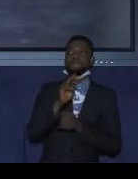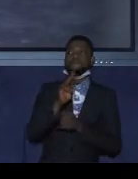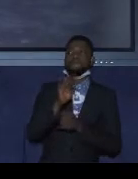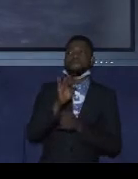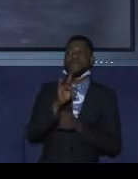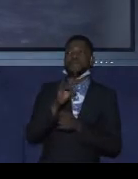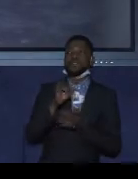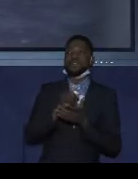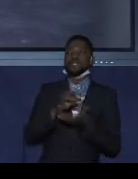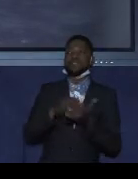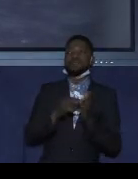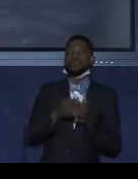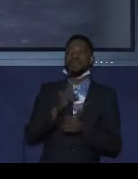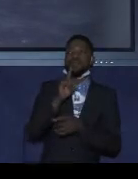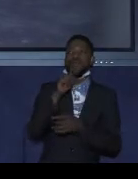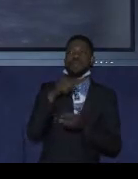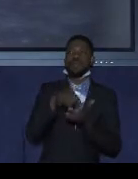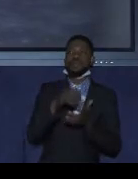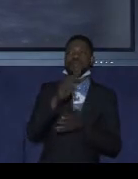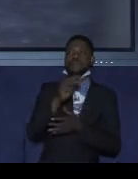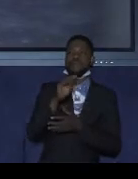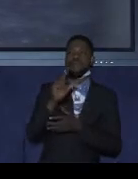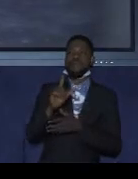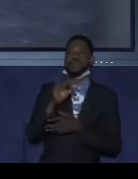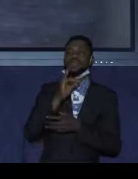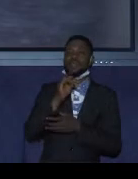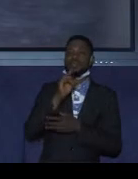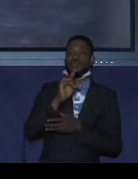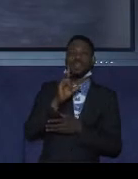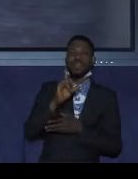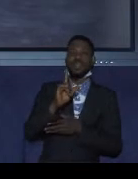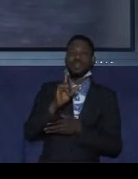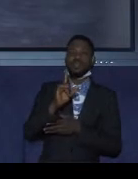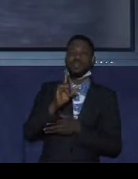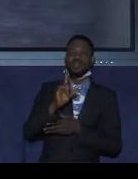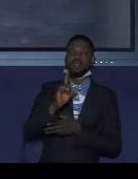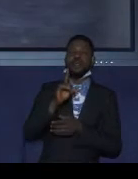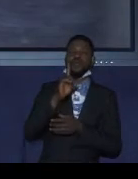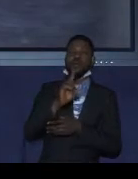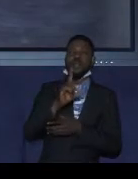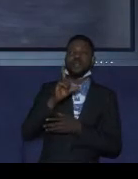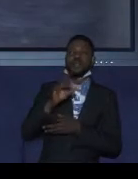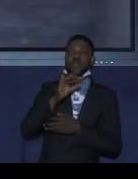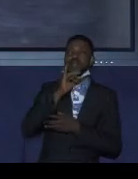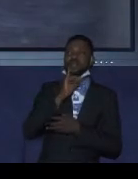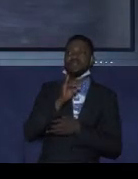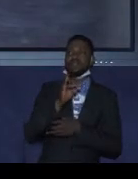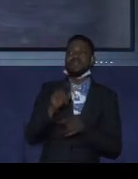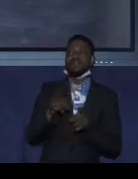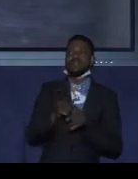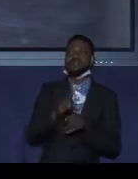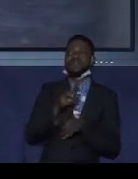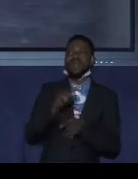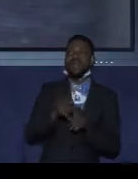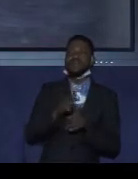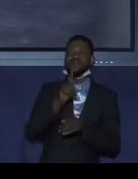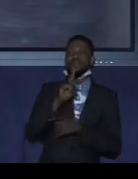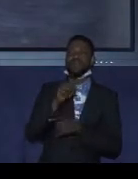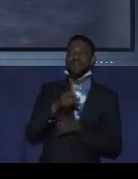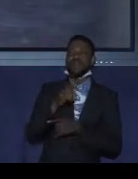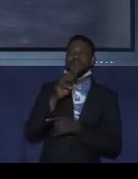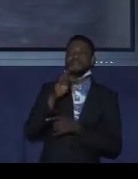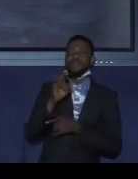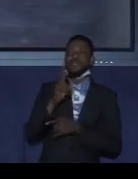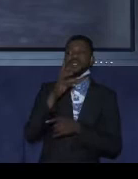that's 1,000. That means 1,000 milliliter is 1 liter. 1 liter is the same thing as 1,000 milliliters.